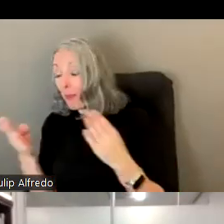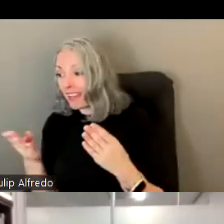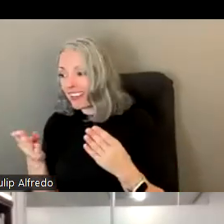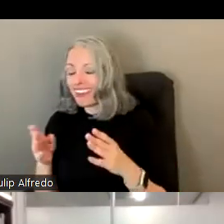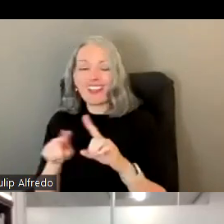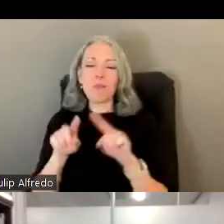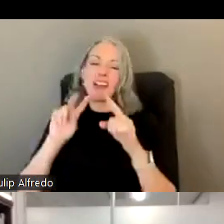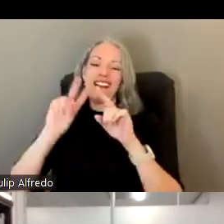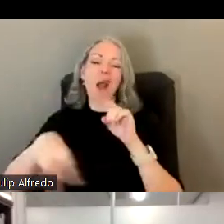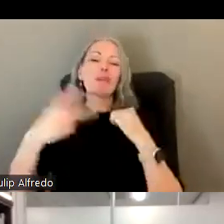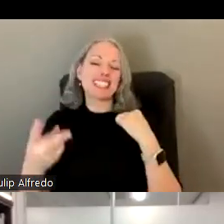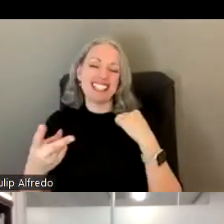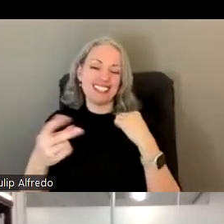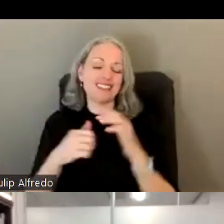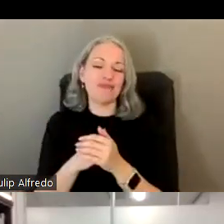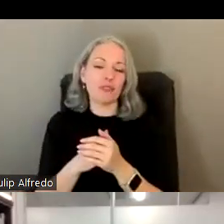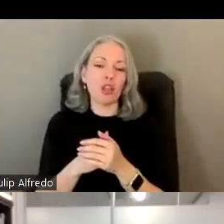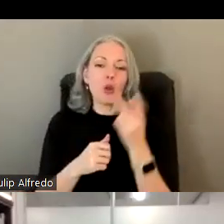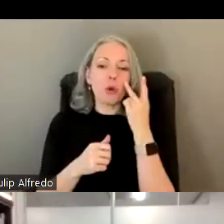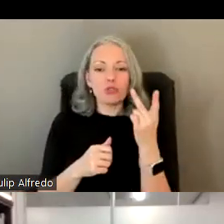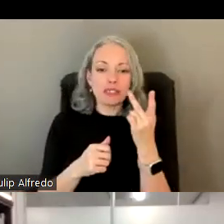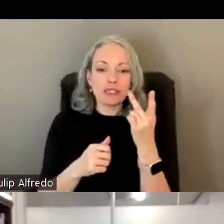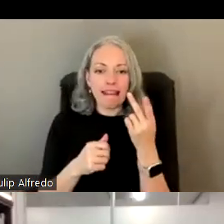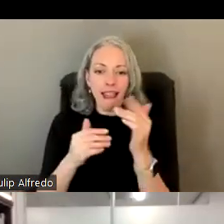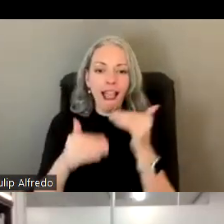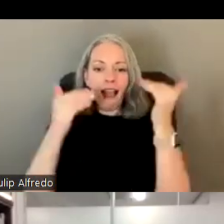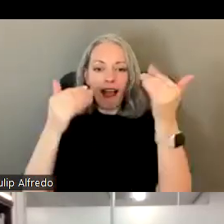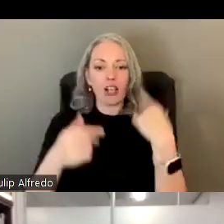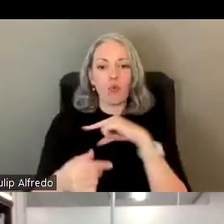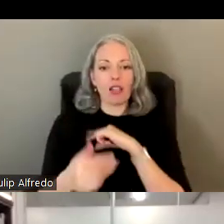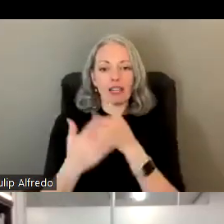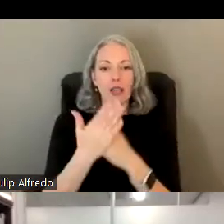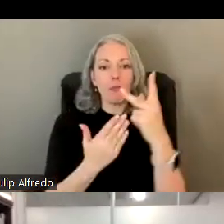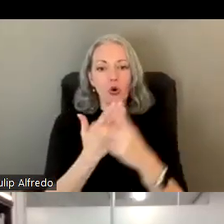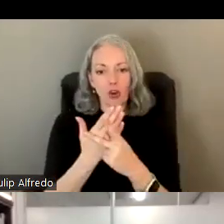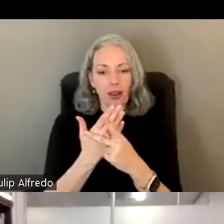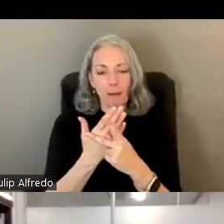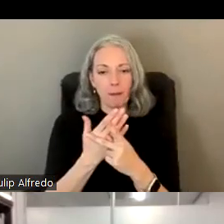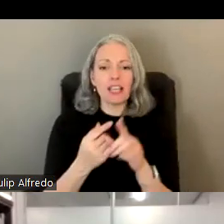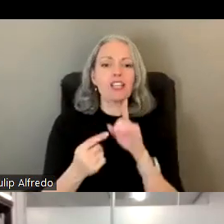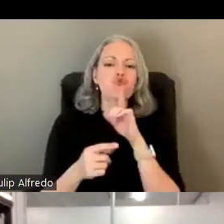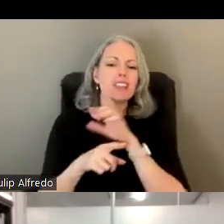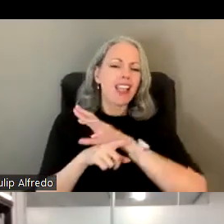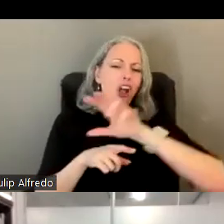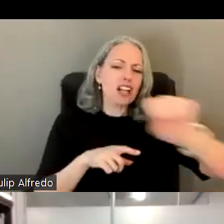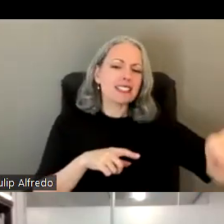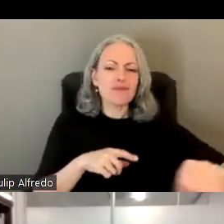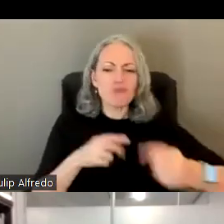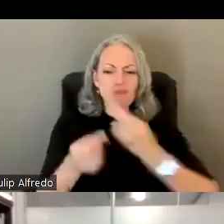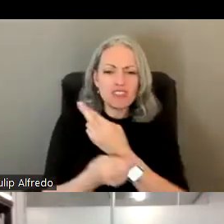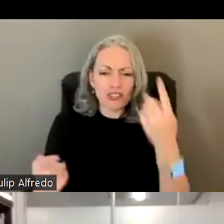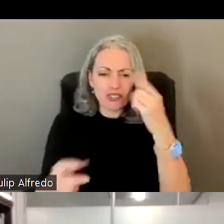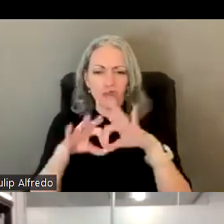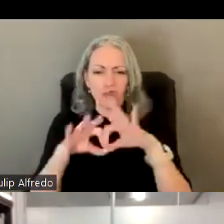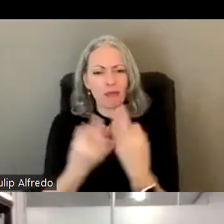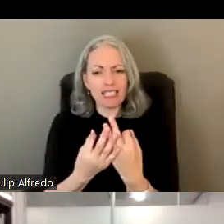of them everywhere. It's when you see a high quality program like the one that Celine is a part of, it's such an incredible resource for families. It's not just